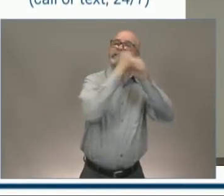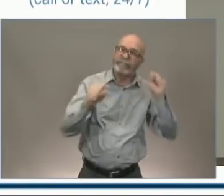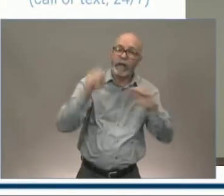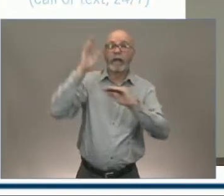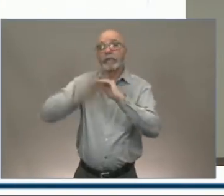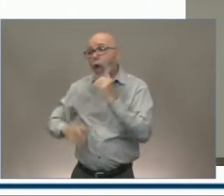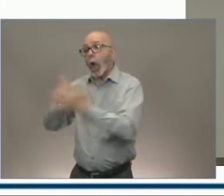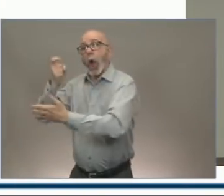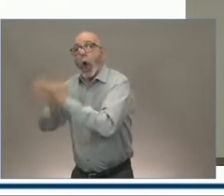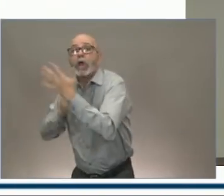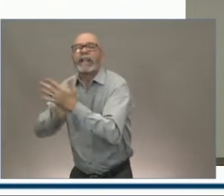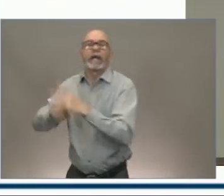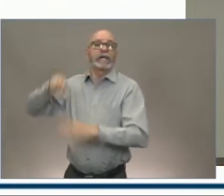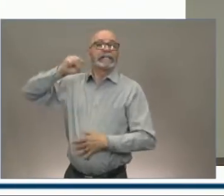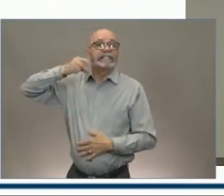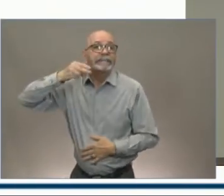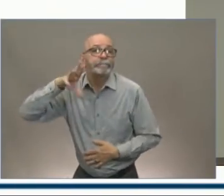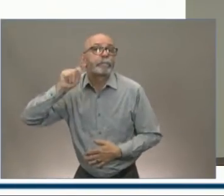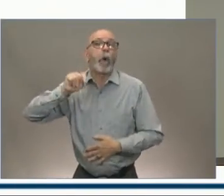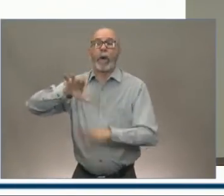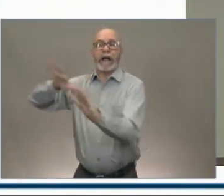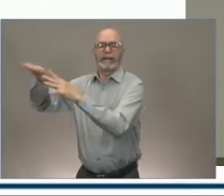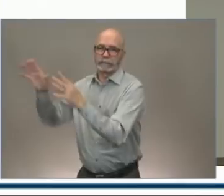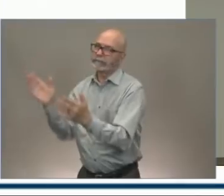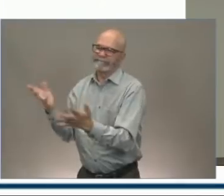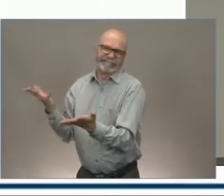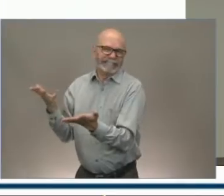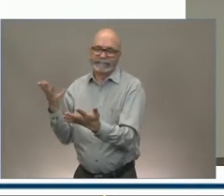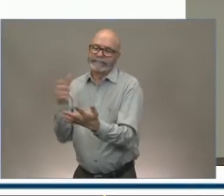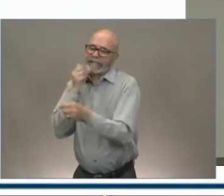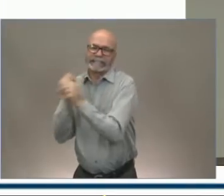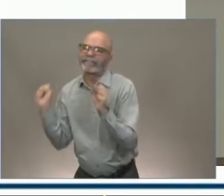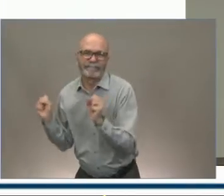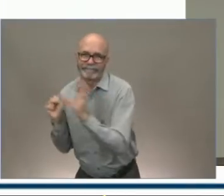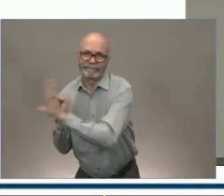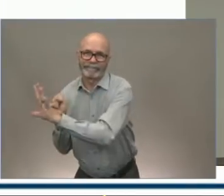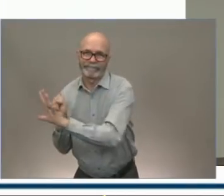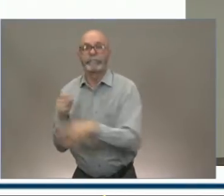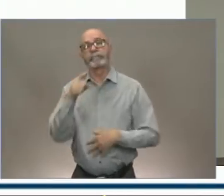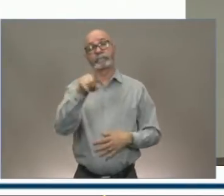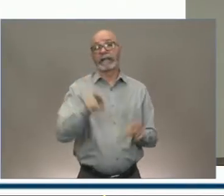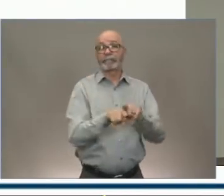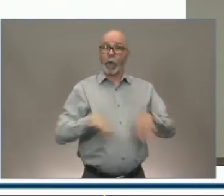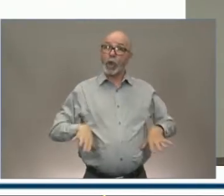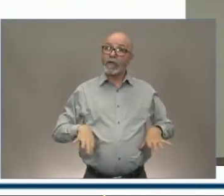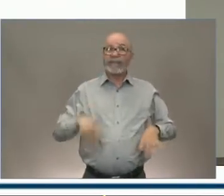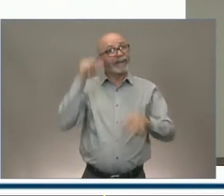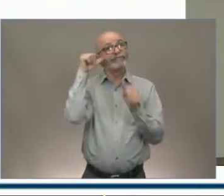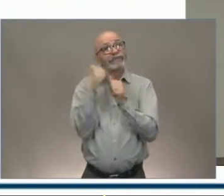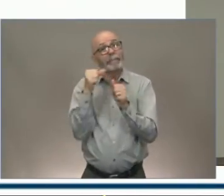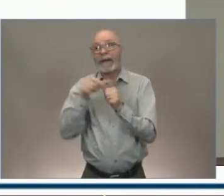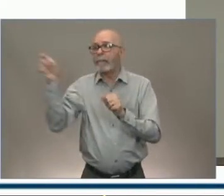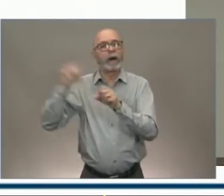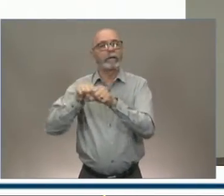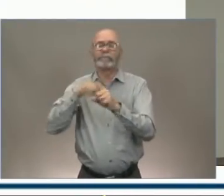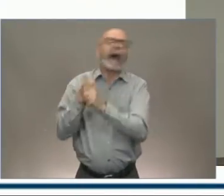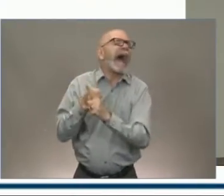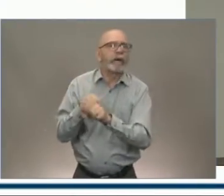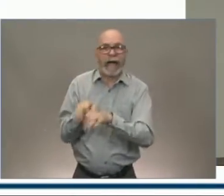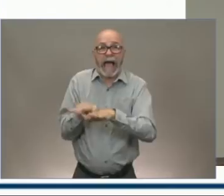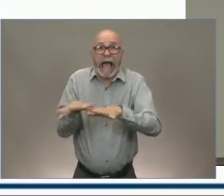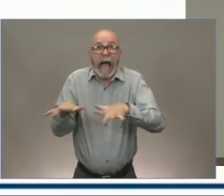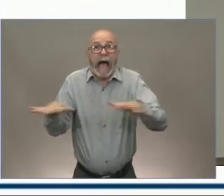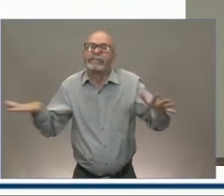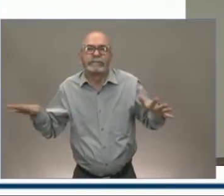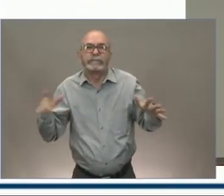need to point out the fact that one of the key factors in the Newfoundland outbreak was a high school volleyball tournament. When I look back